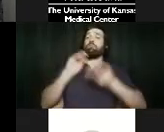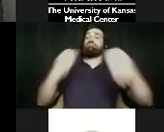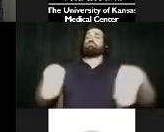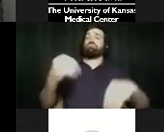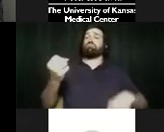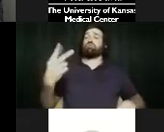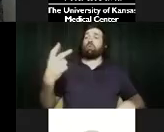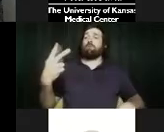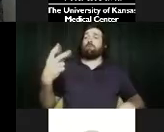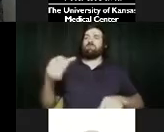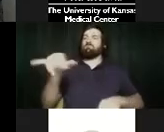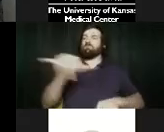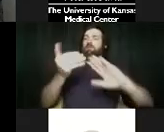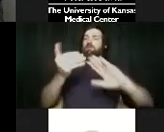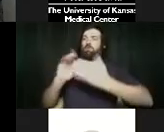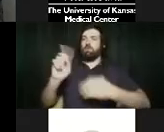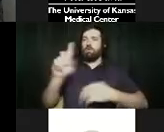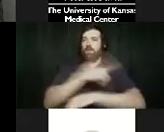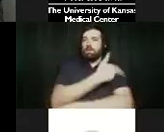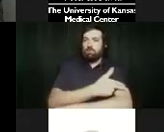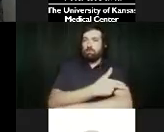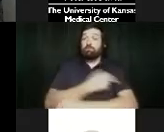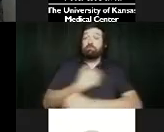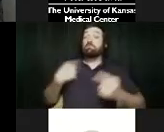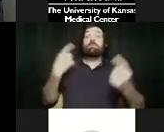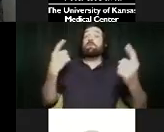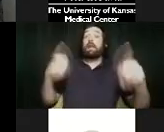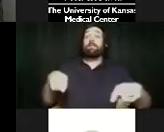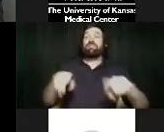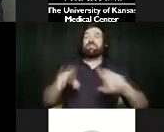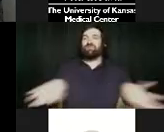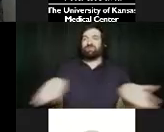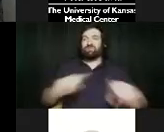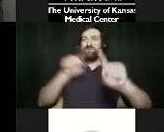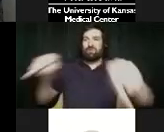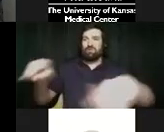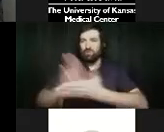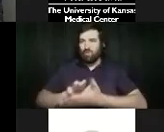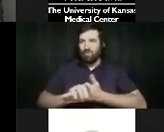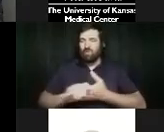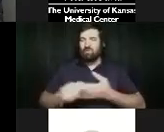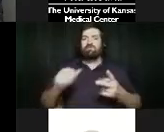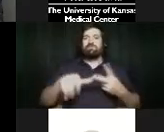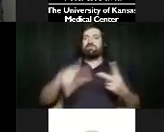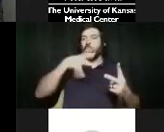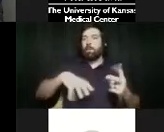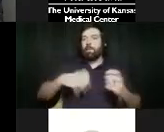our hospital is located. And as a result, children can go to school. Women are starting businesses.